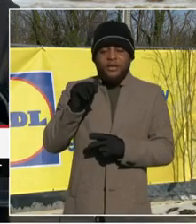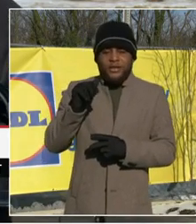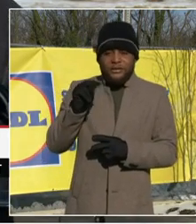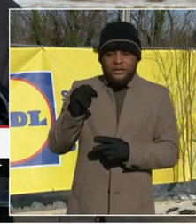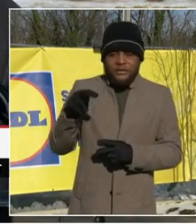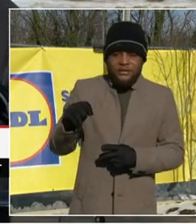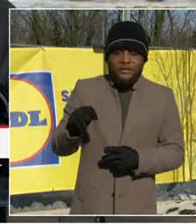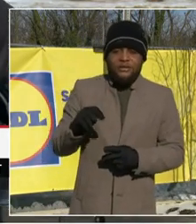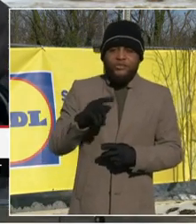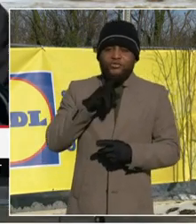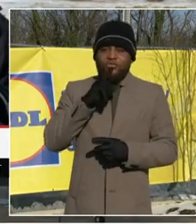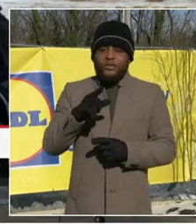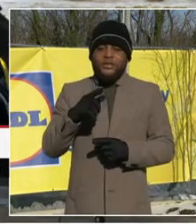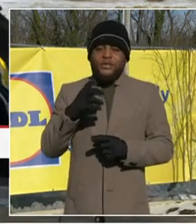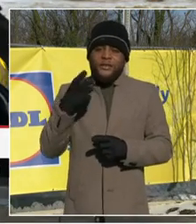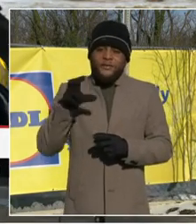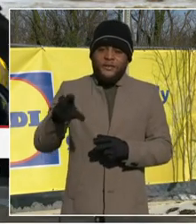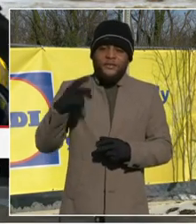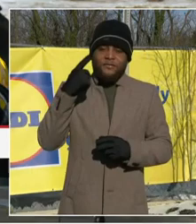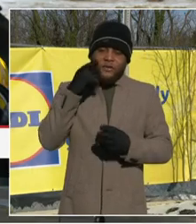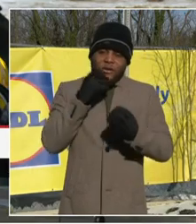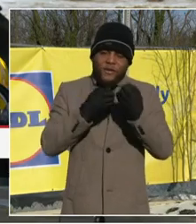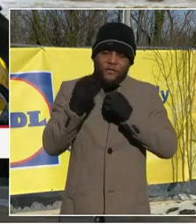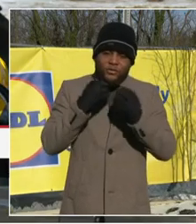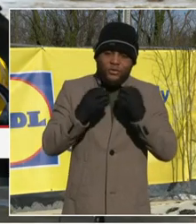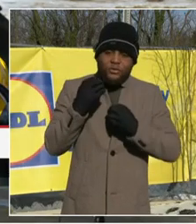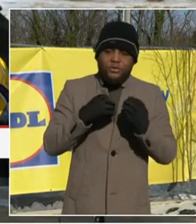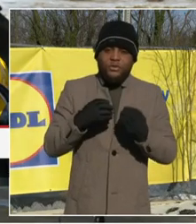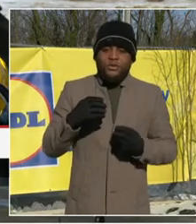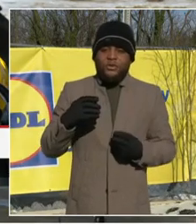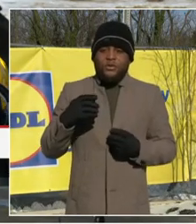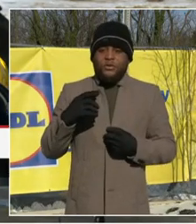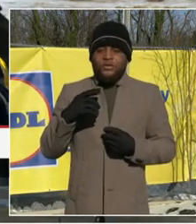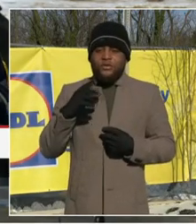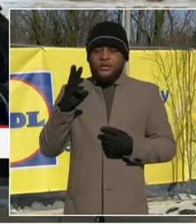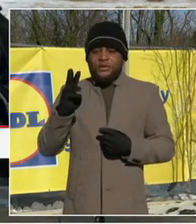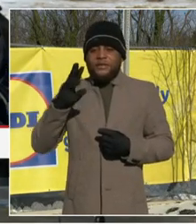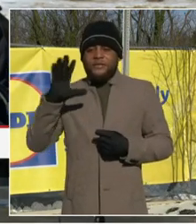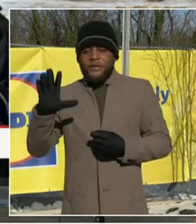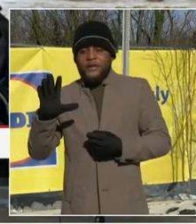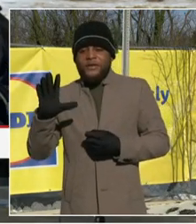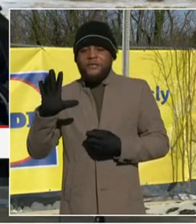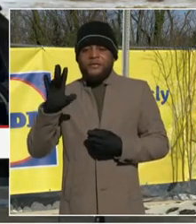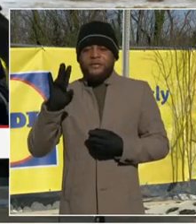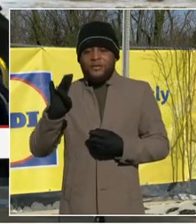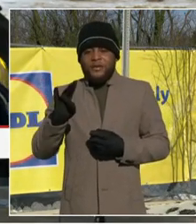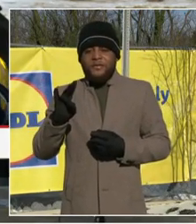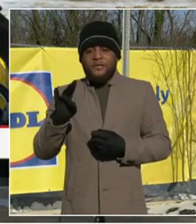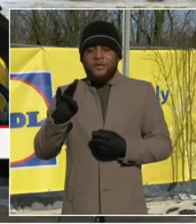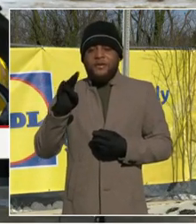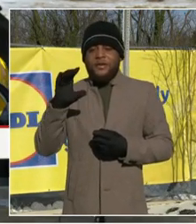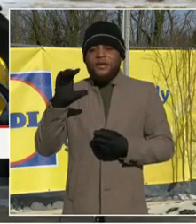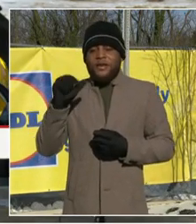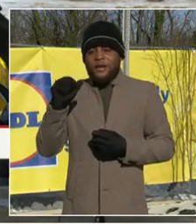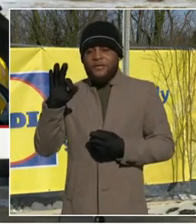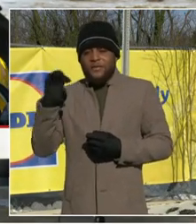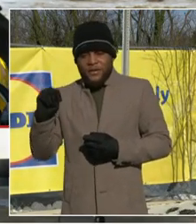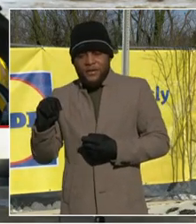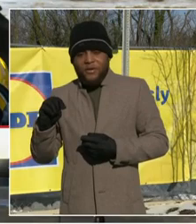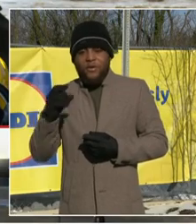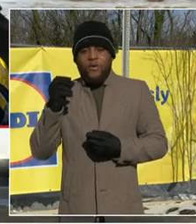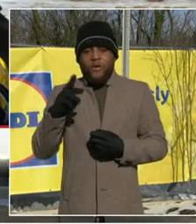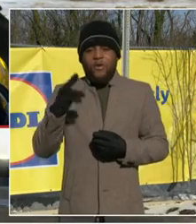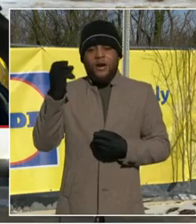Roots 657 Cafe is one grantee, and Half Smoke is another grantee out of the Food Access